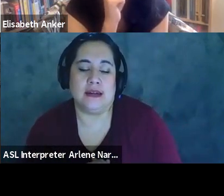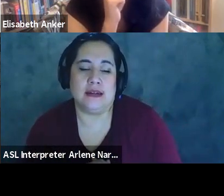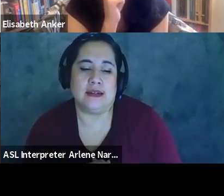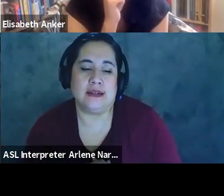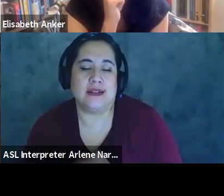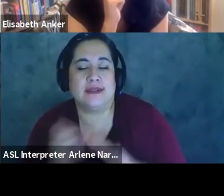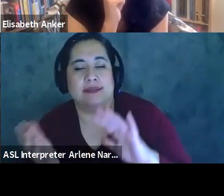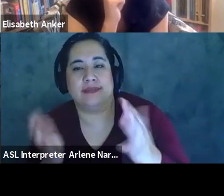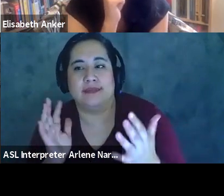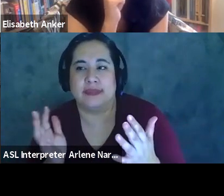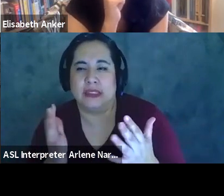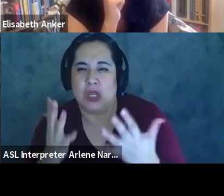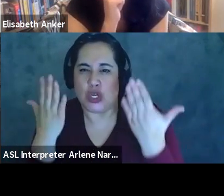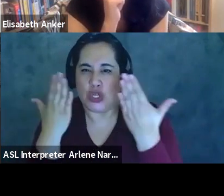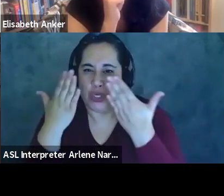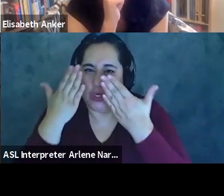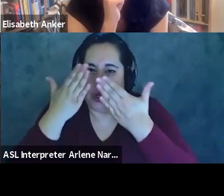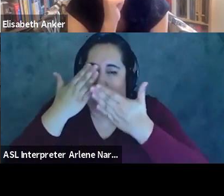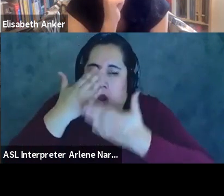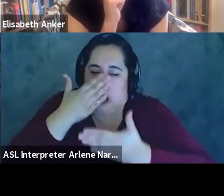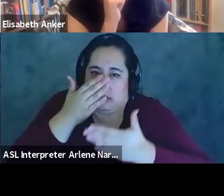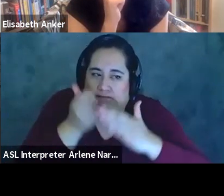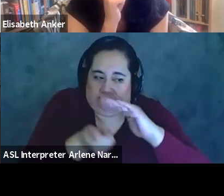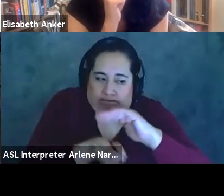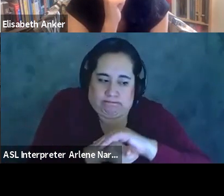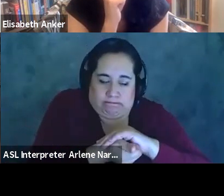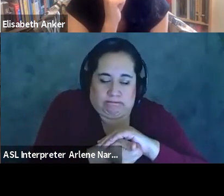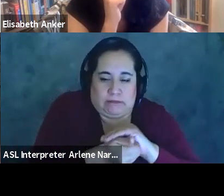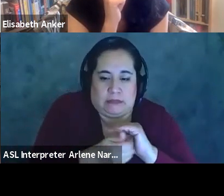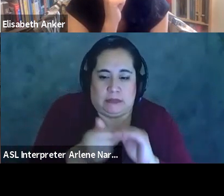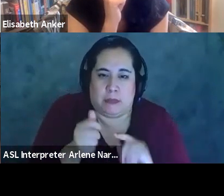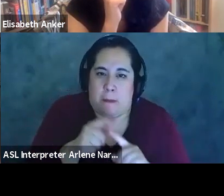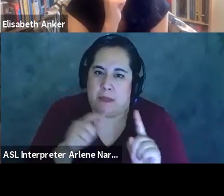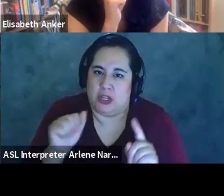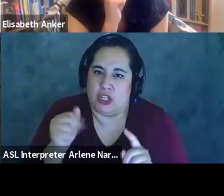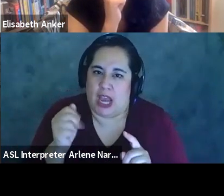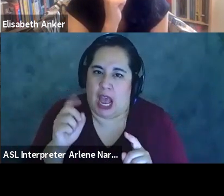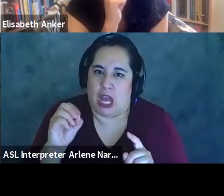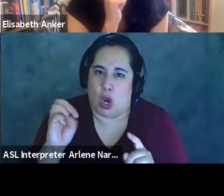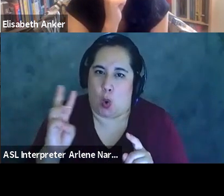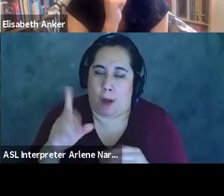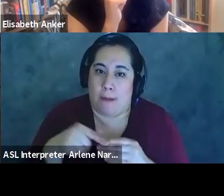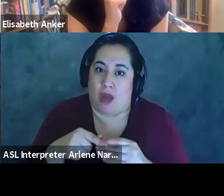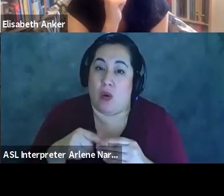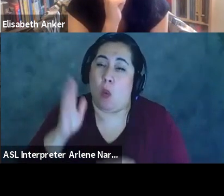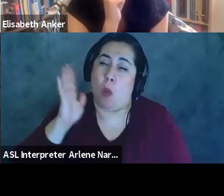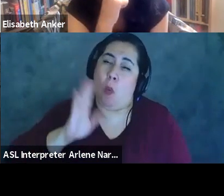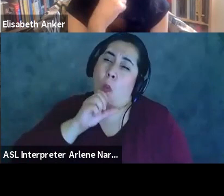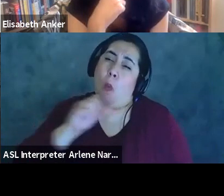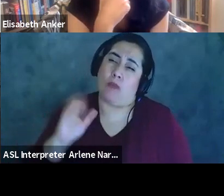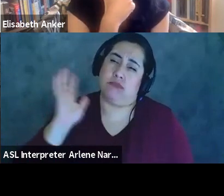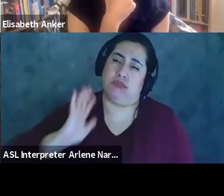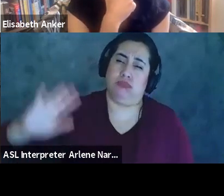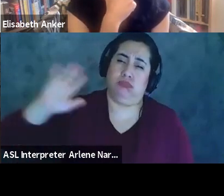a kind of dark shadow of both ancient politics and of